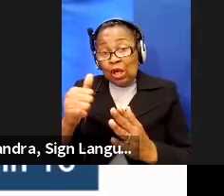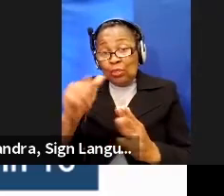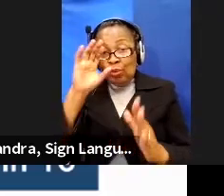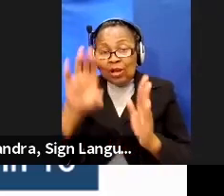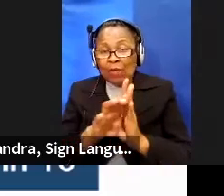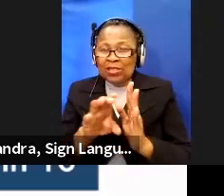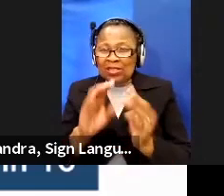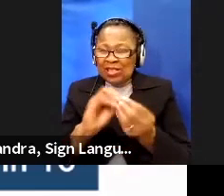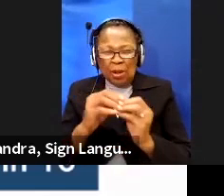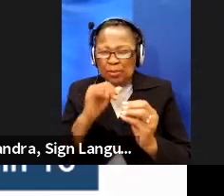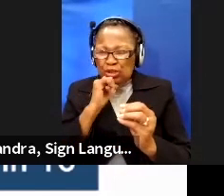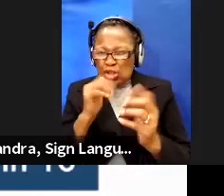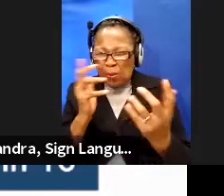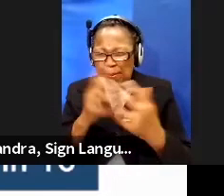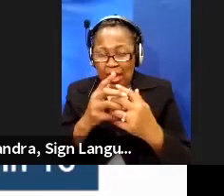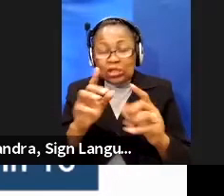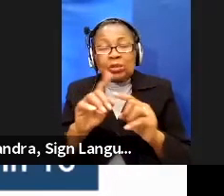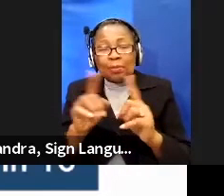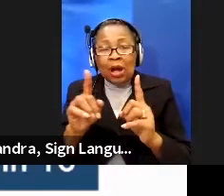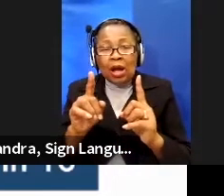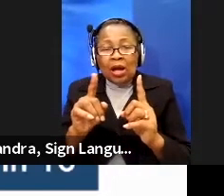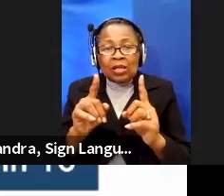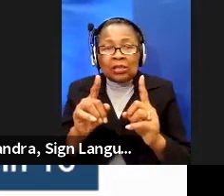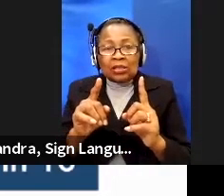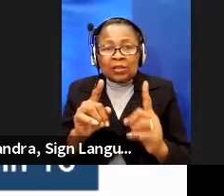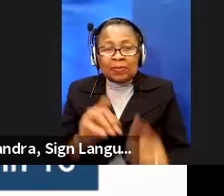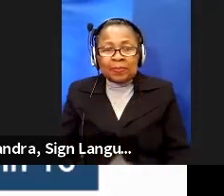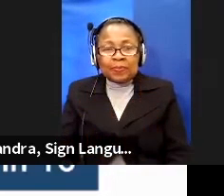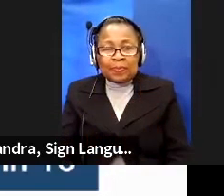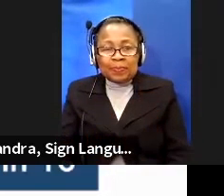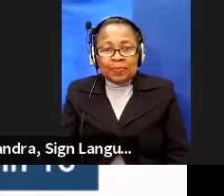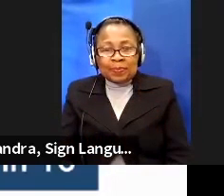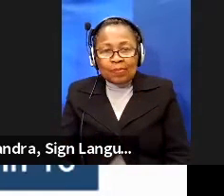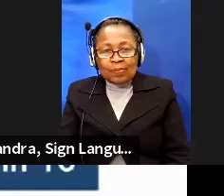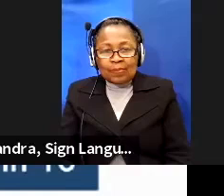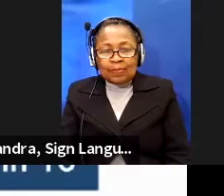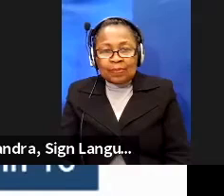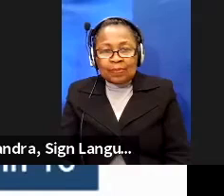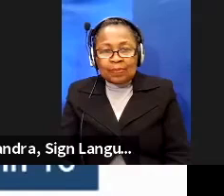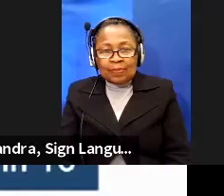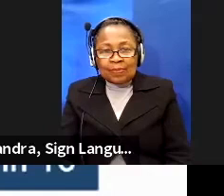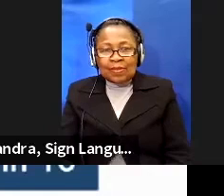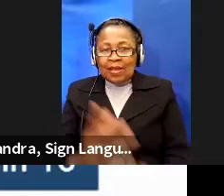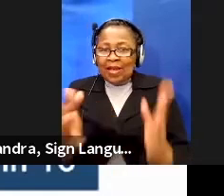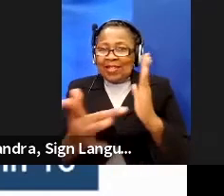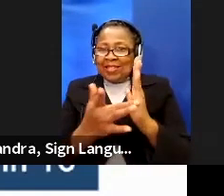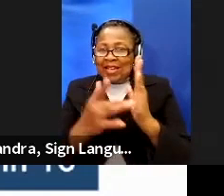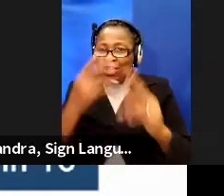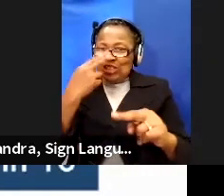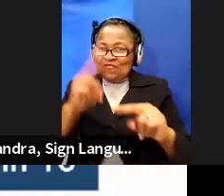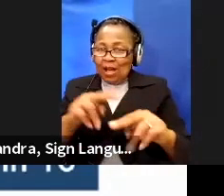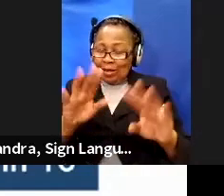match, but let's focus. At the top of the screen, a volume level bar appears. Oh, technology is fun.